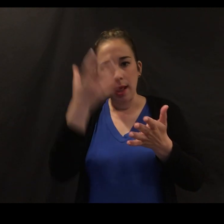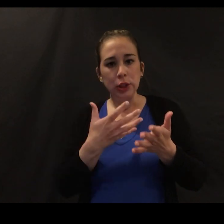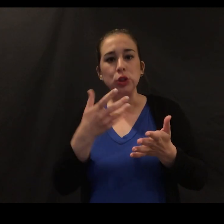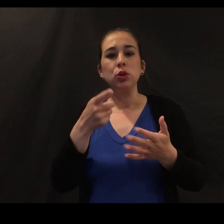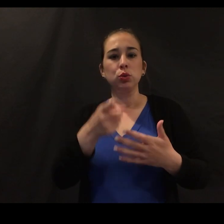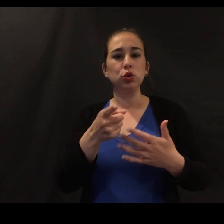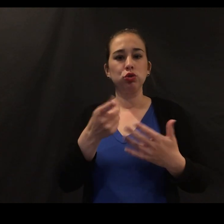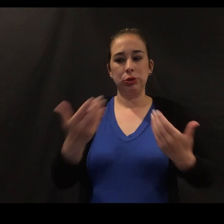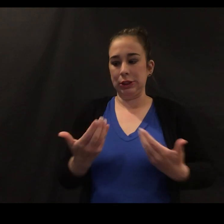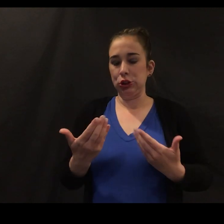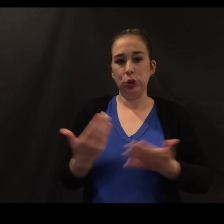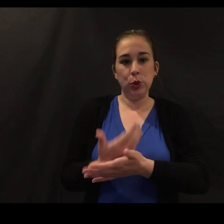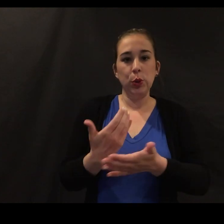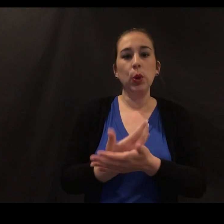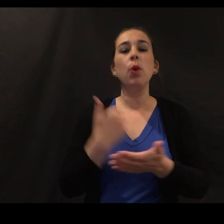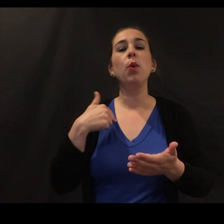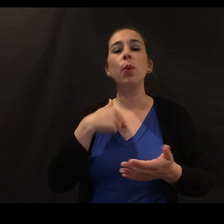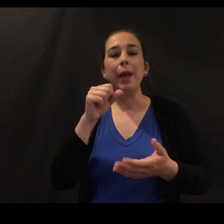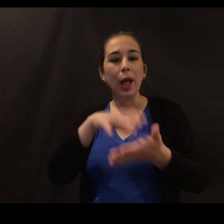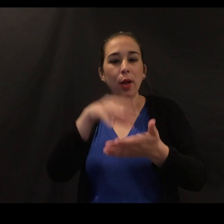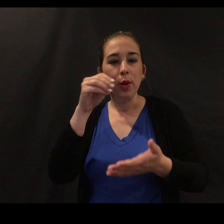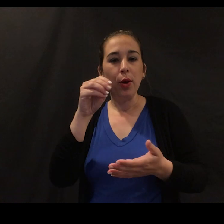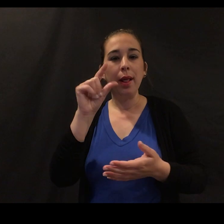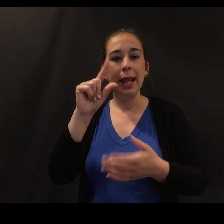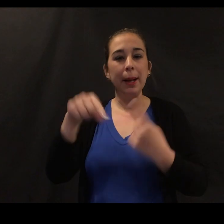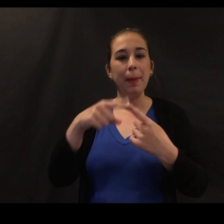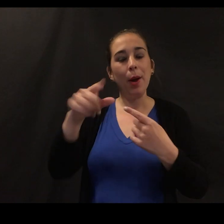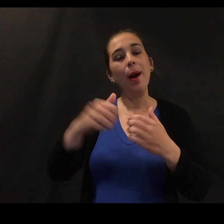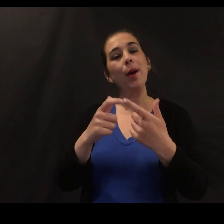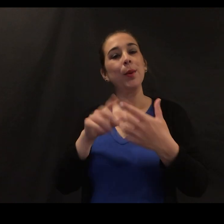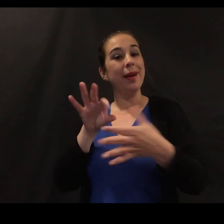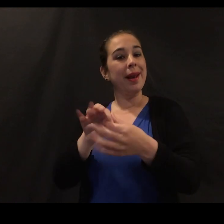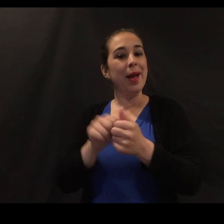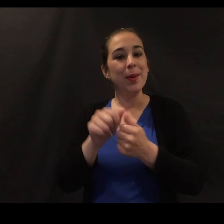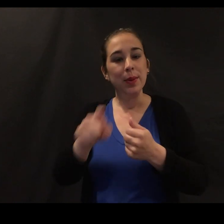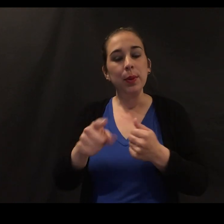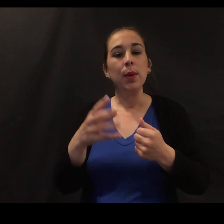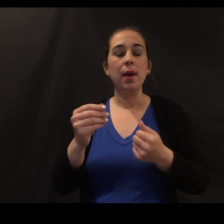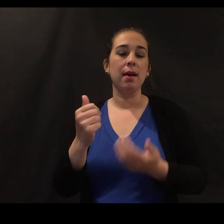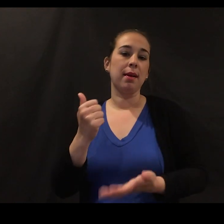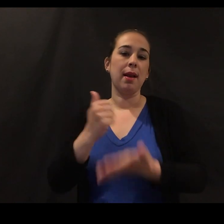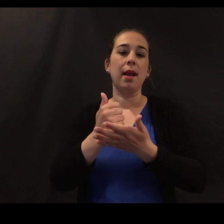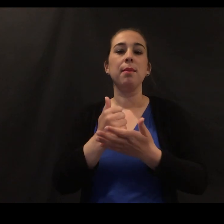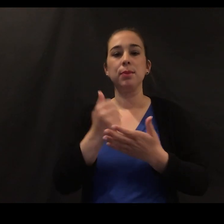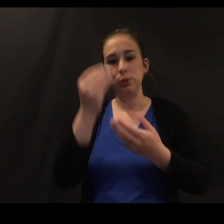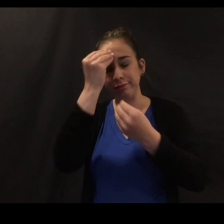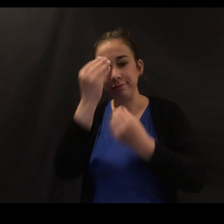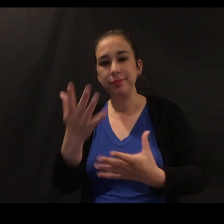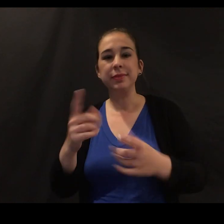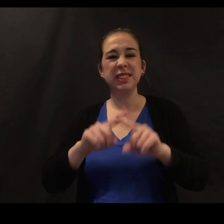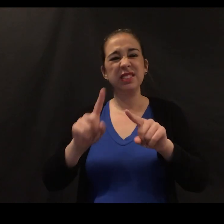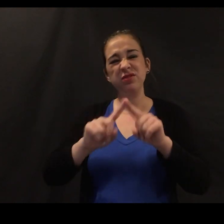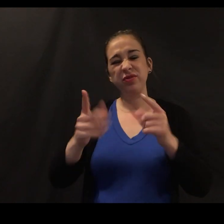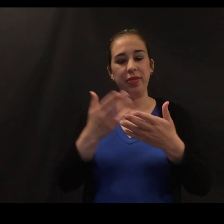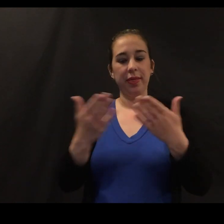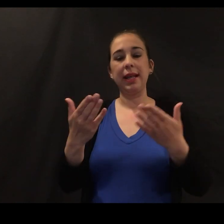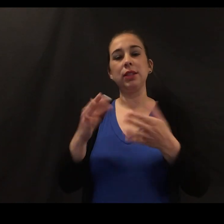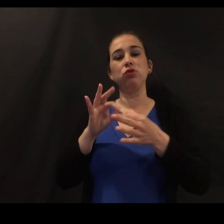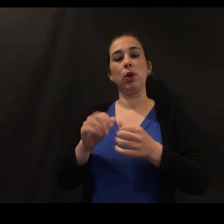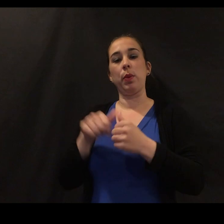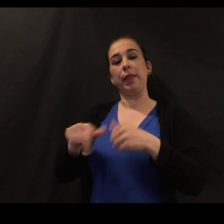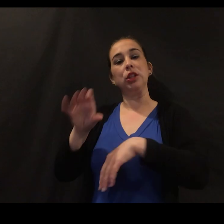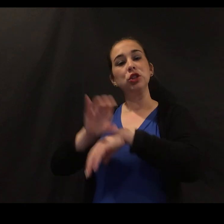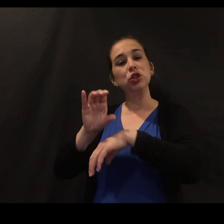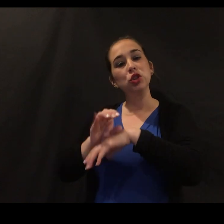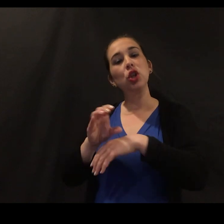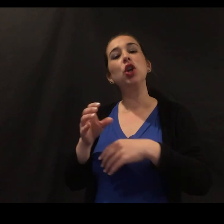this weekend, and we can find out a little bit more about you and how we can connect with you and make your life information about church and how you can connect your life here with